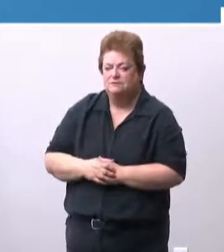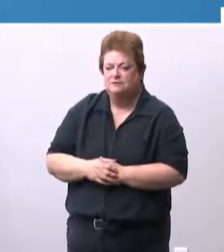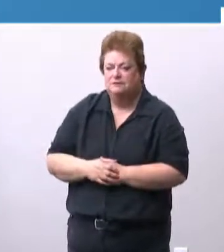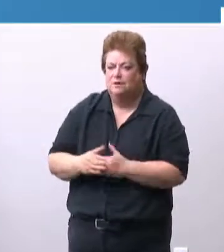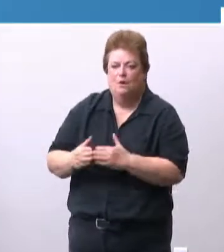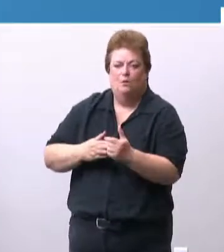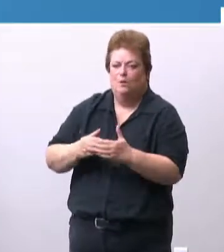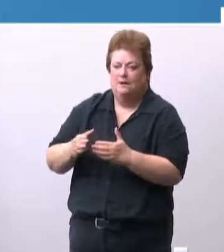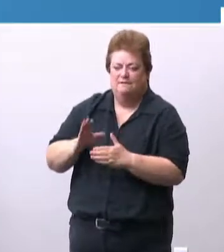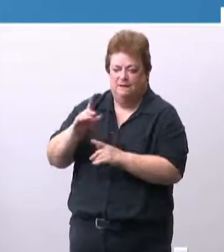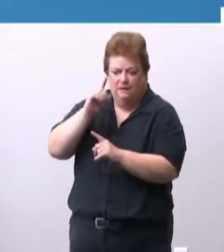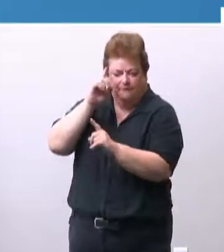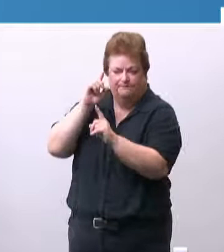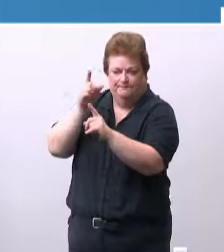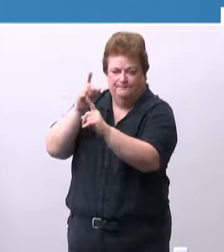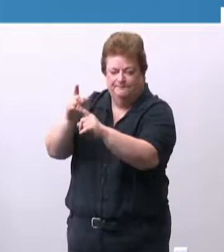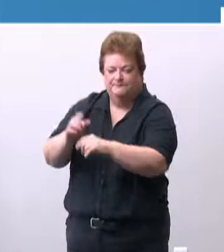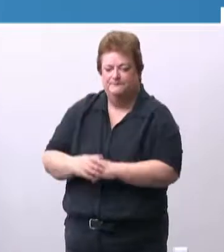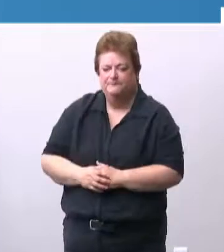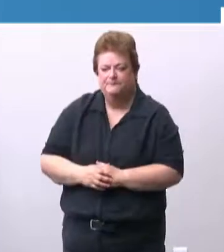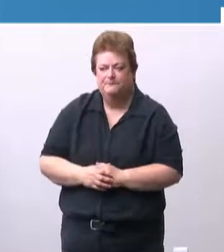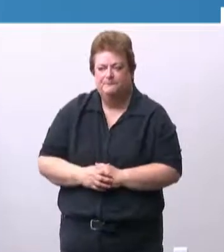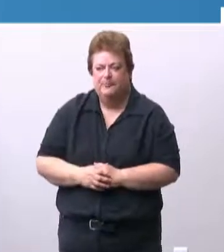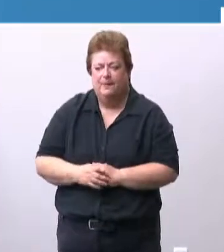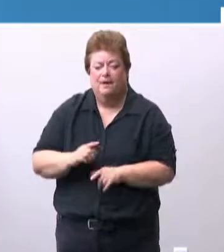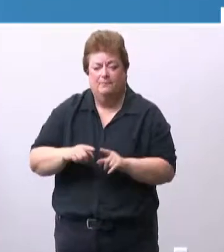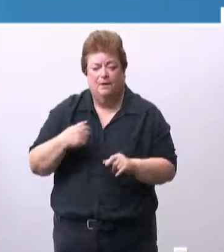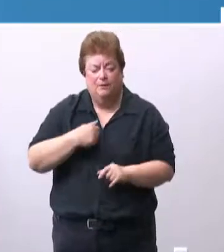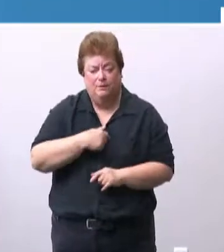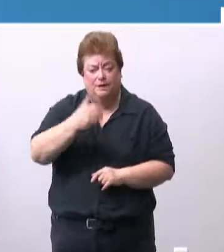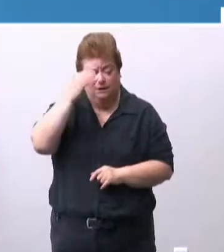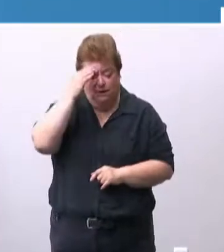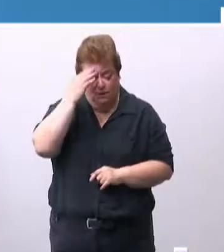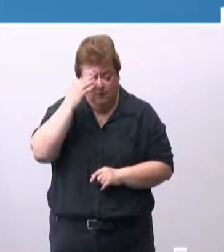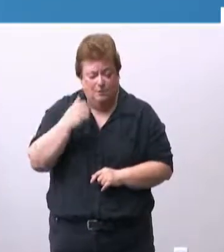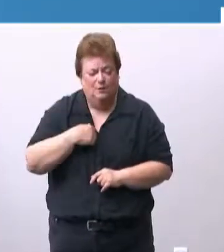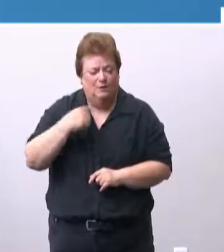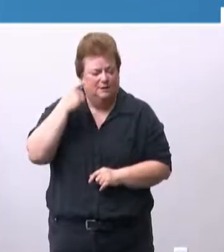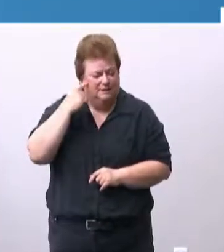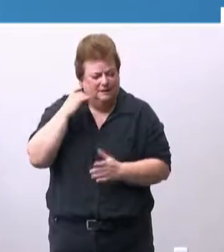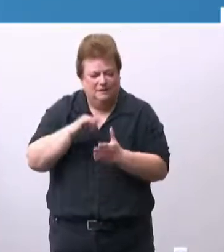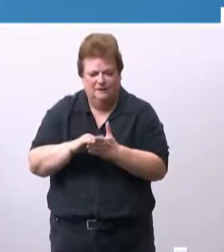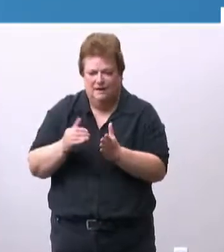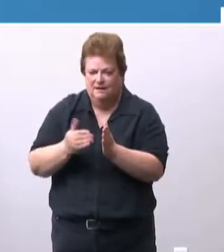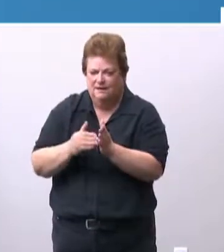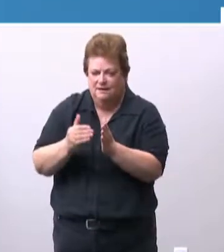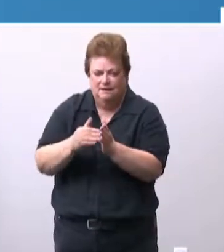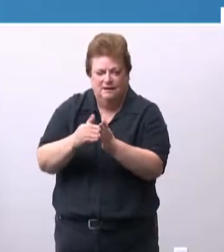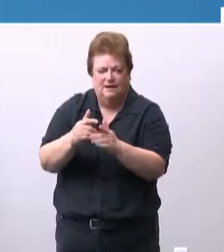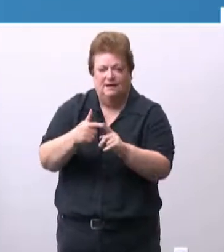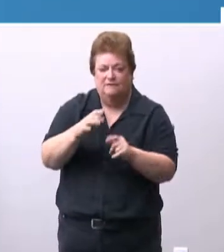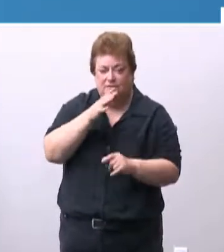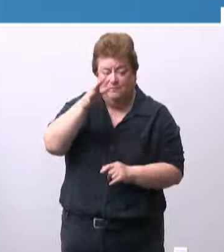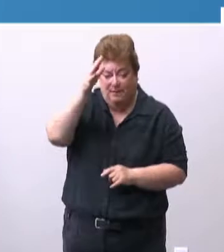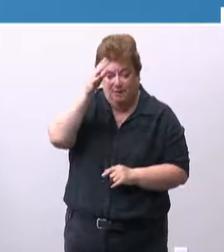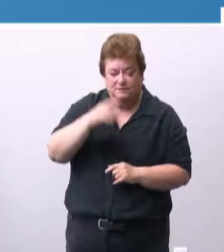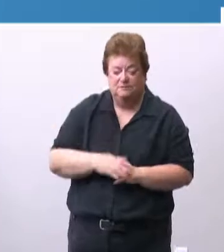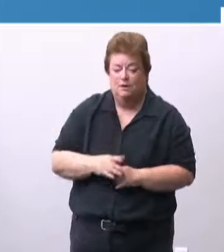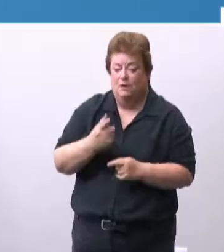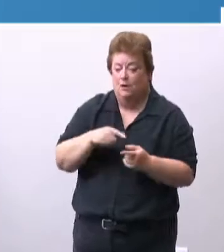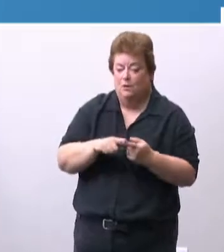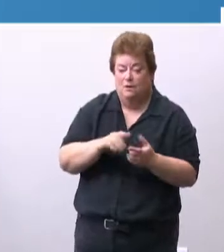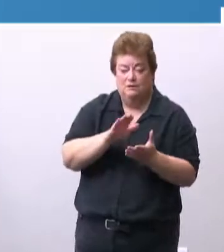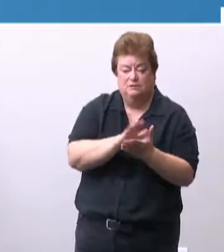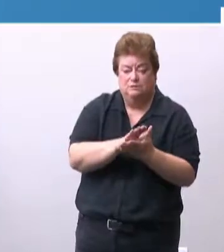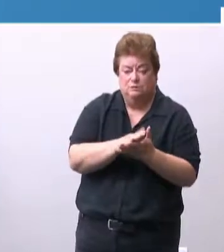whatever their vocational choice is. But we also know that, and we hear this quite regularly from our parents, when schools close or a